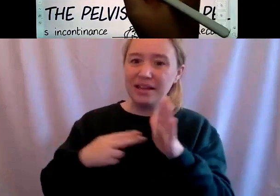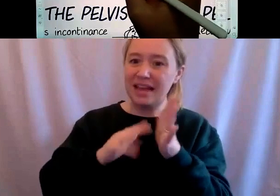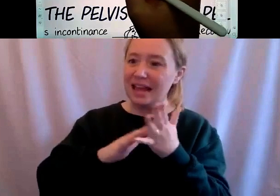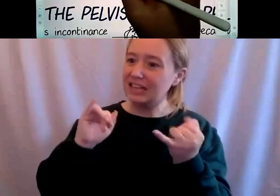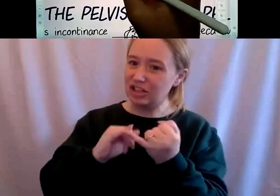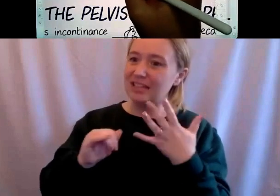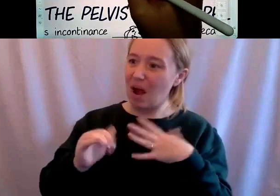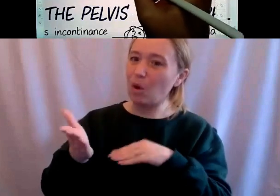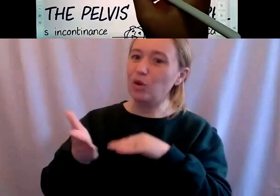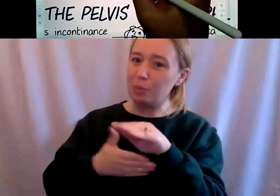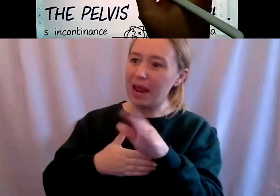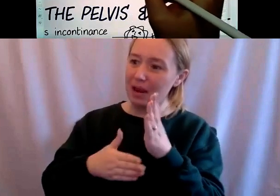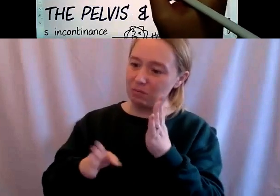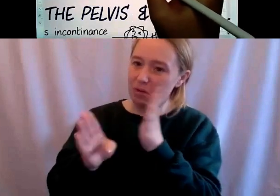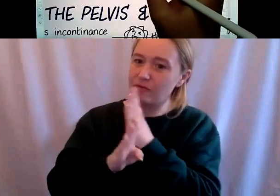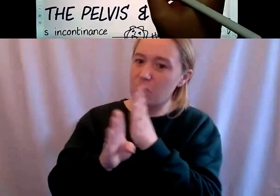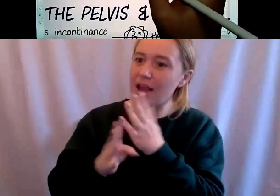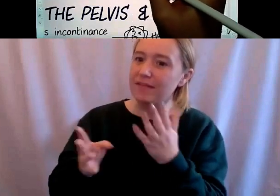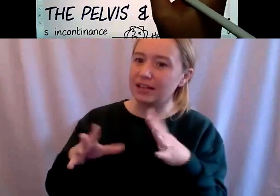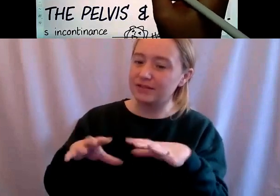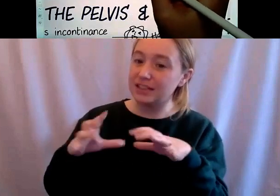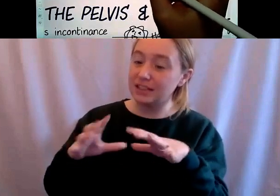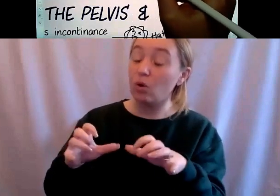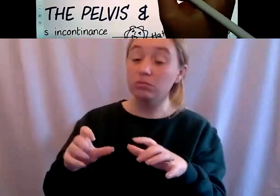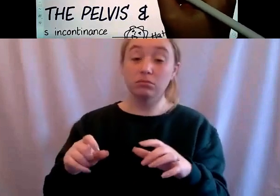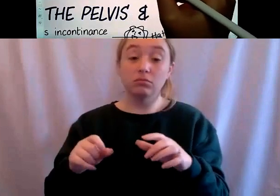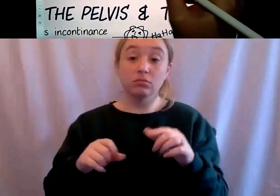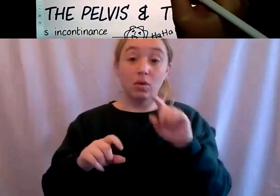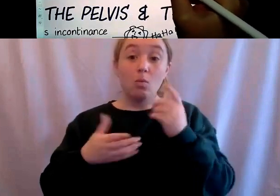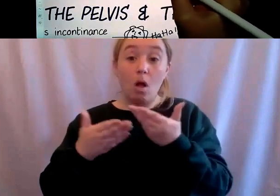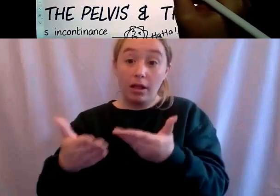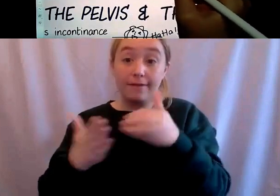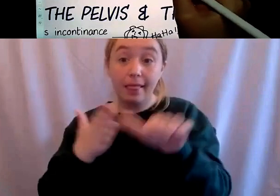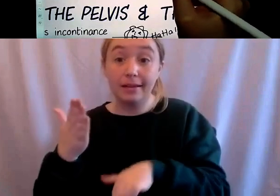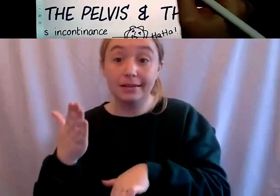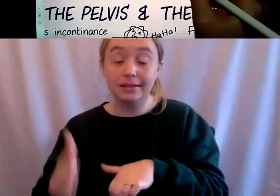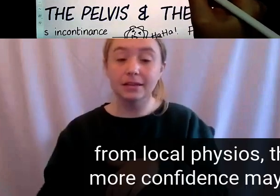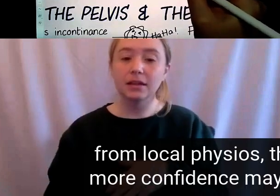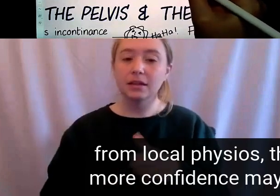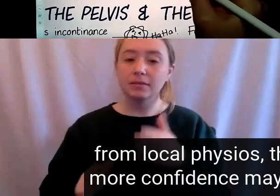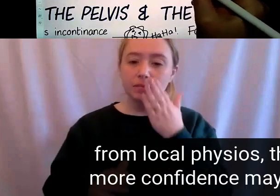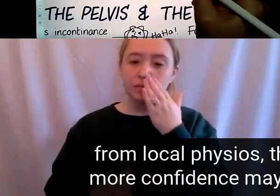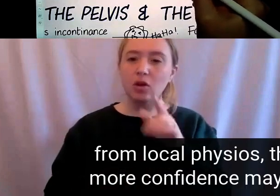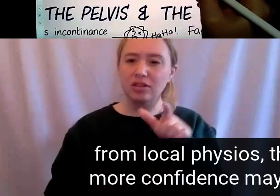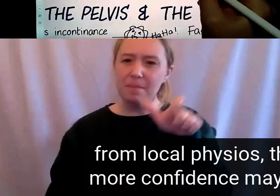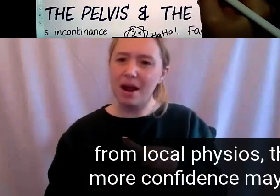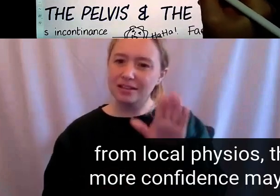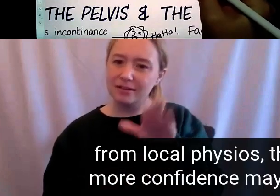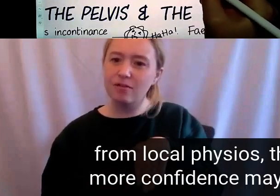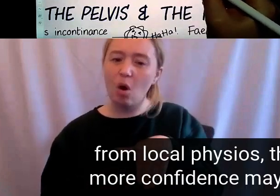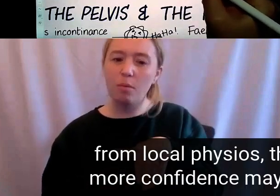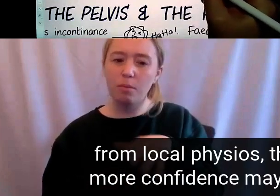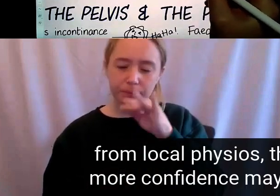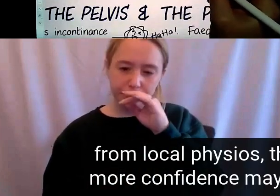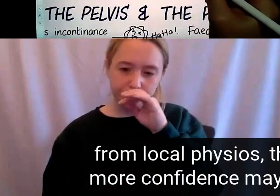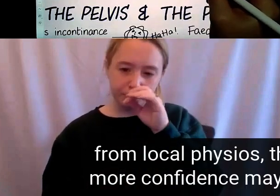Heidi, it was, who put the question in the chat, says that she's not been able to obtain that from local physios, but that'll give